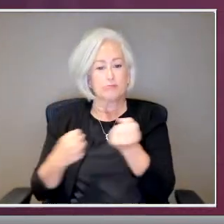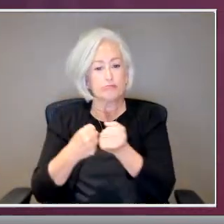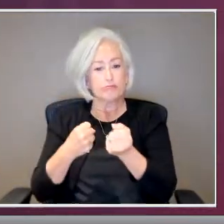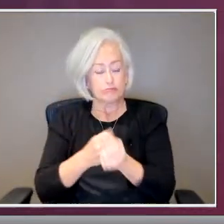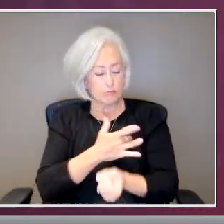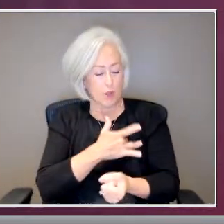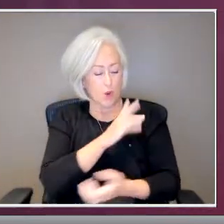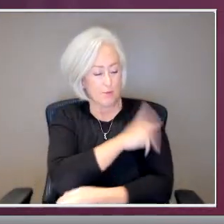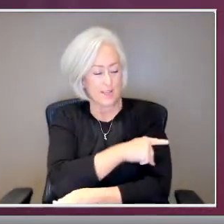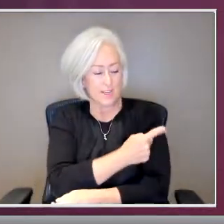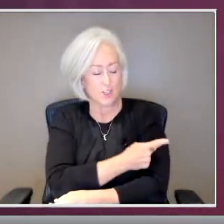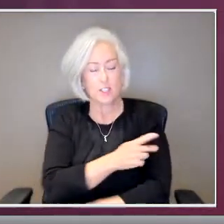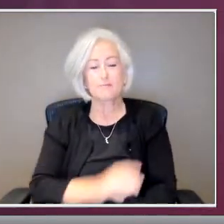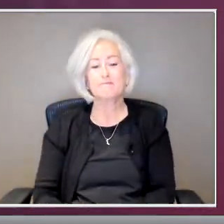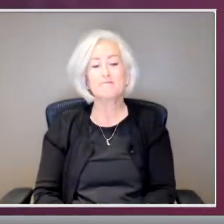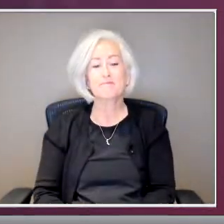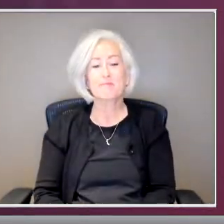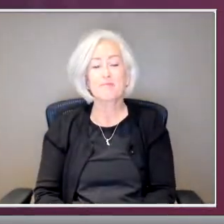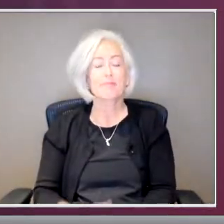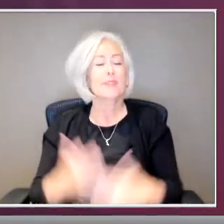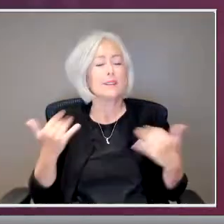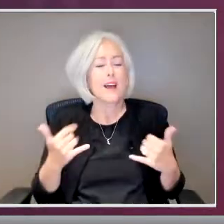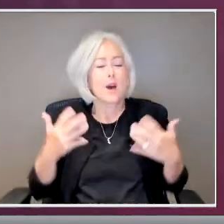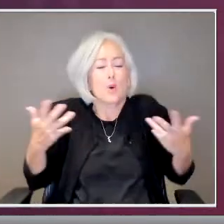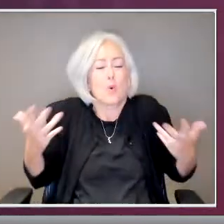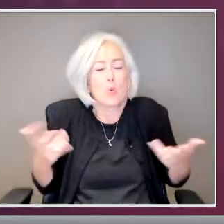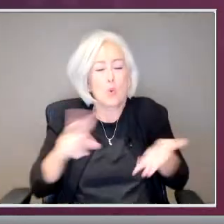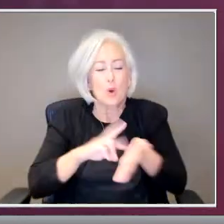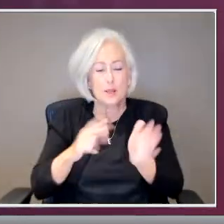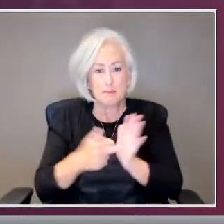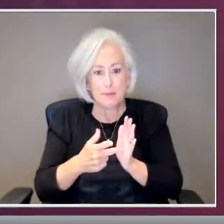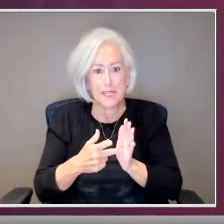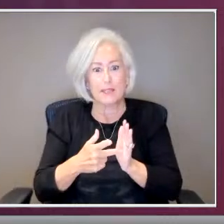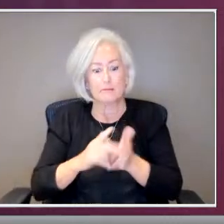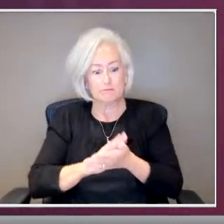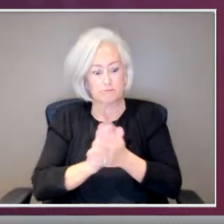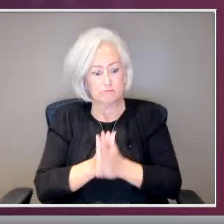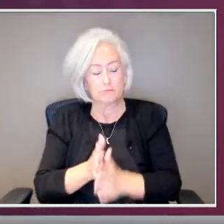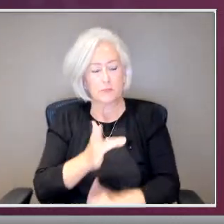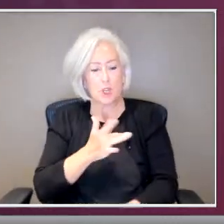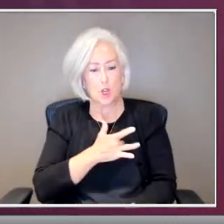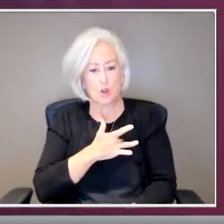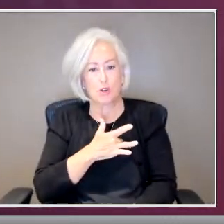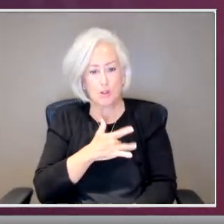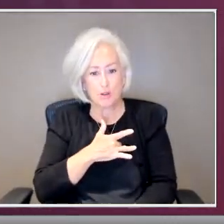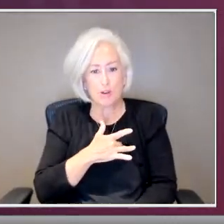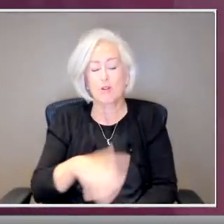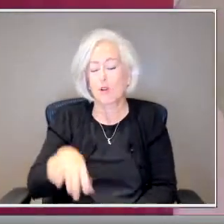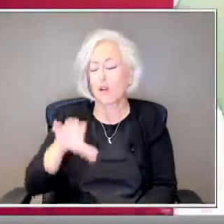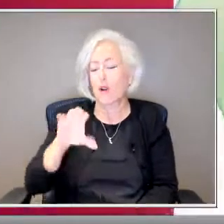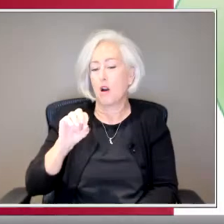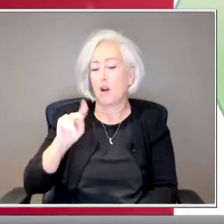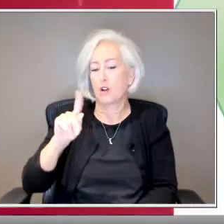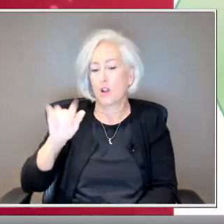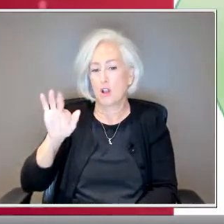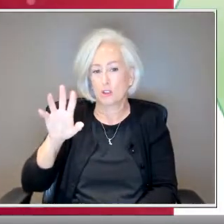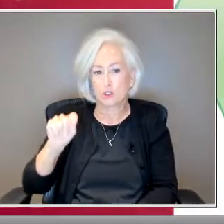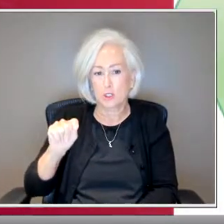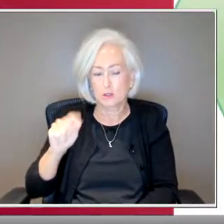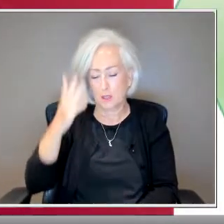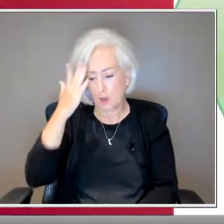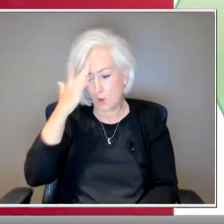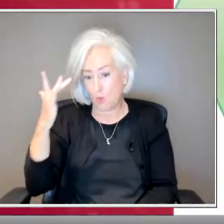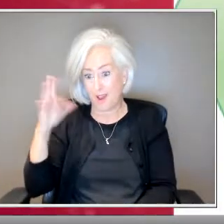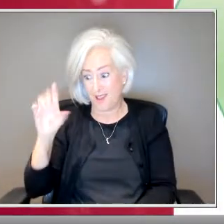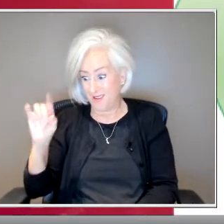deeper look at what it means to be a cardio-oncologist. Why is heart disease connected to cancer? In some cases, the very